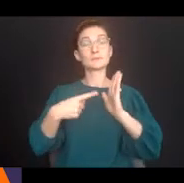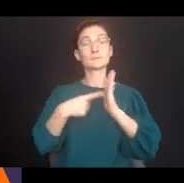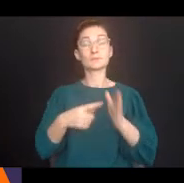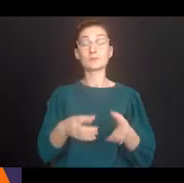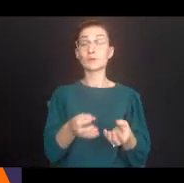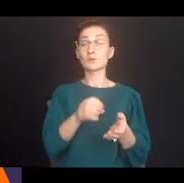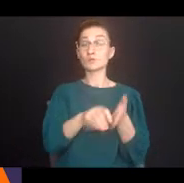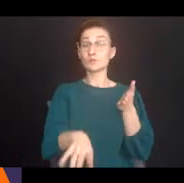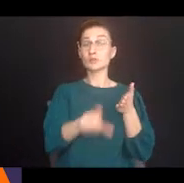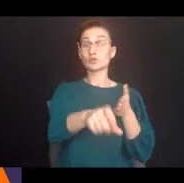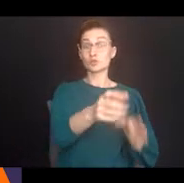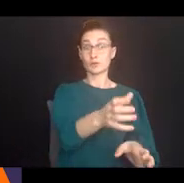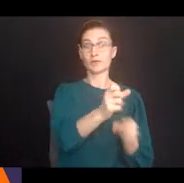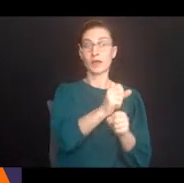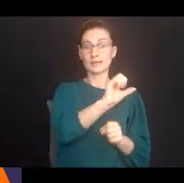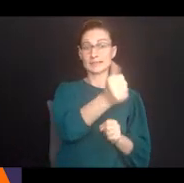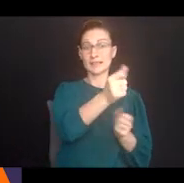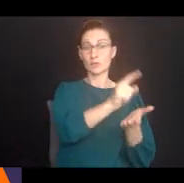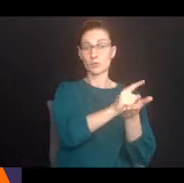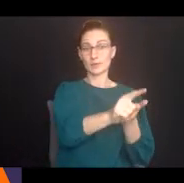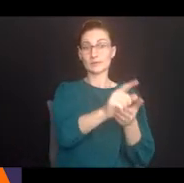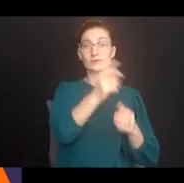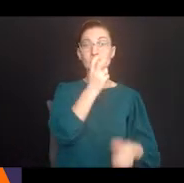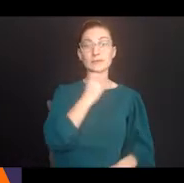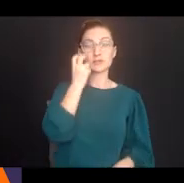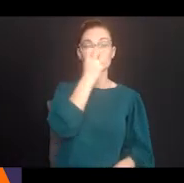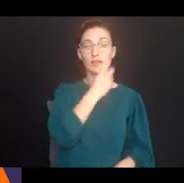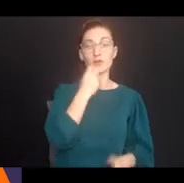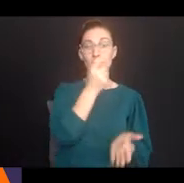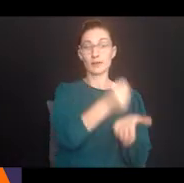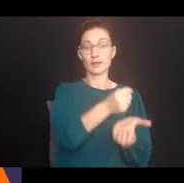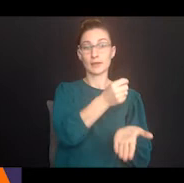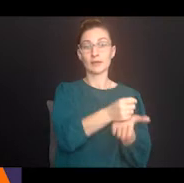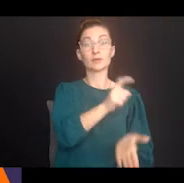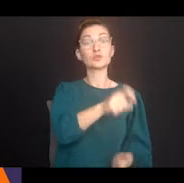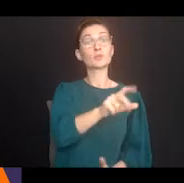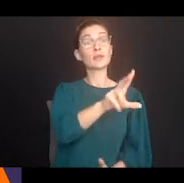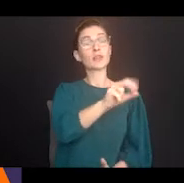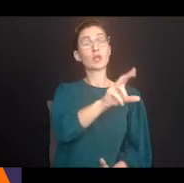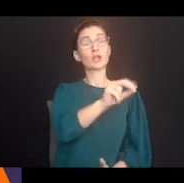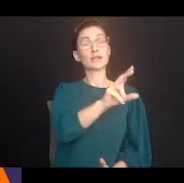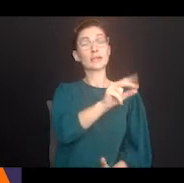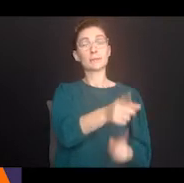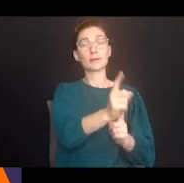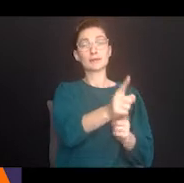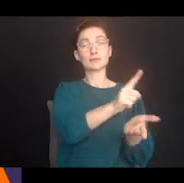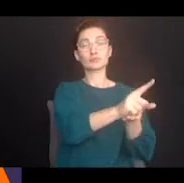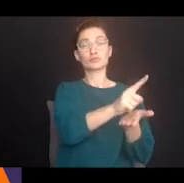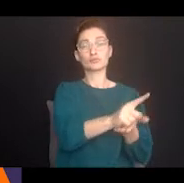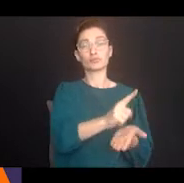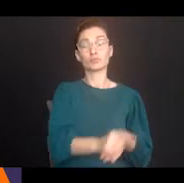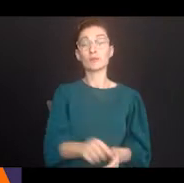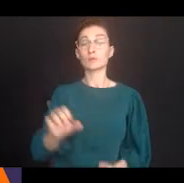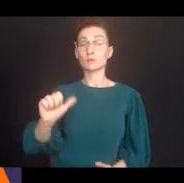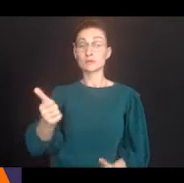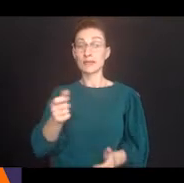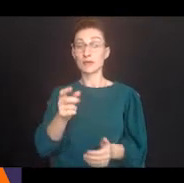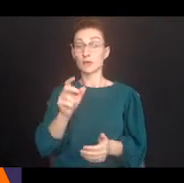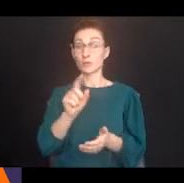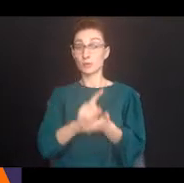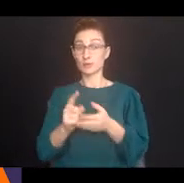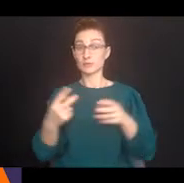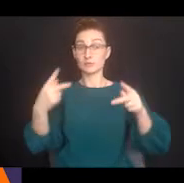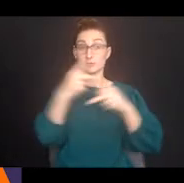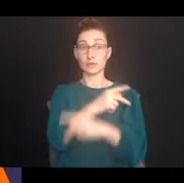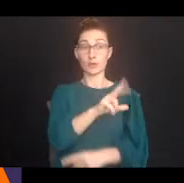example, a student who lost 10 weeks of speech therapy, the speech therapy should be 30 minutes weekly. 10 weeks